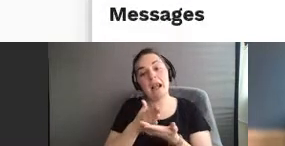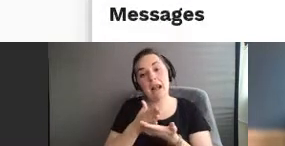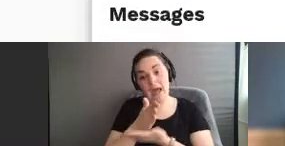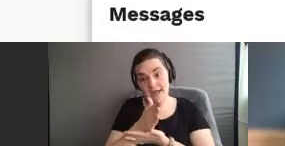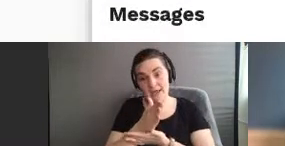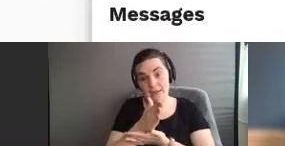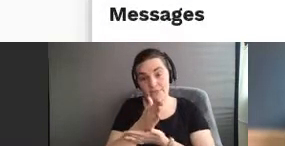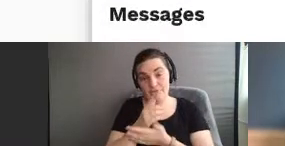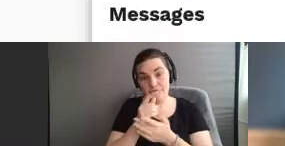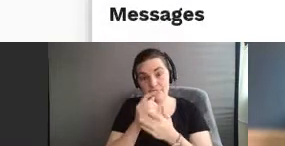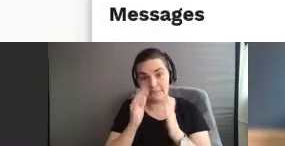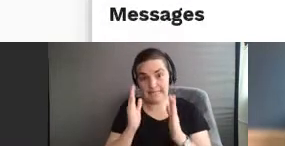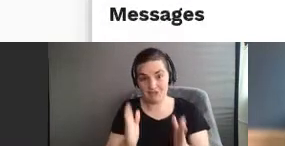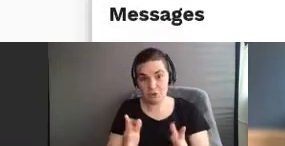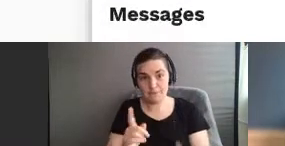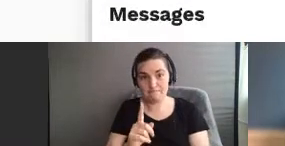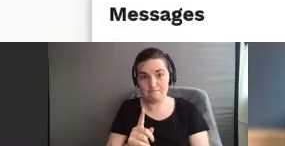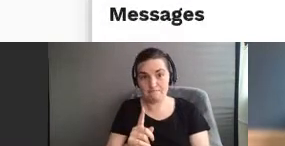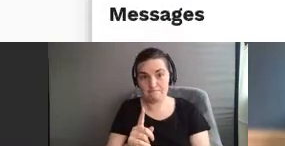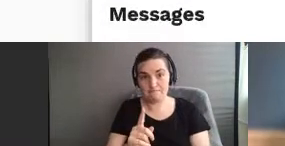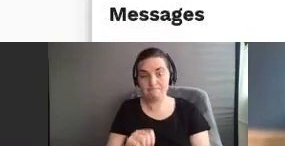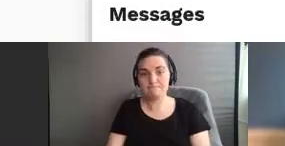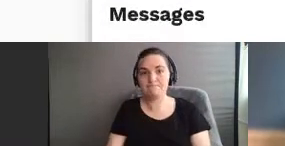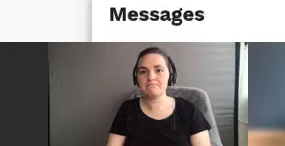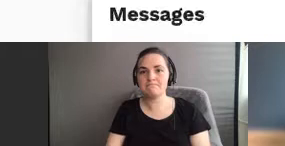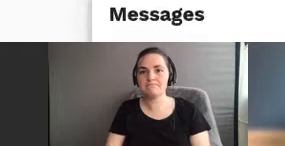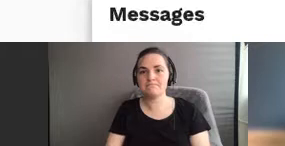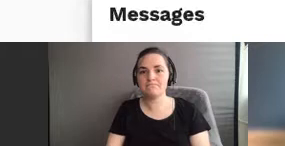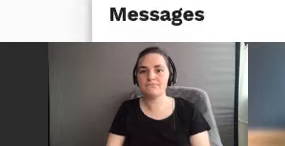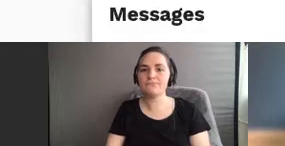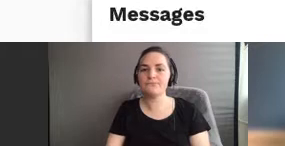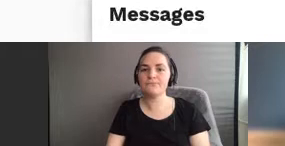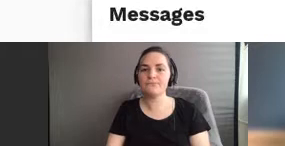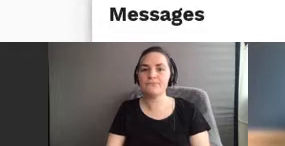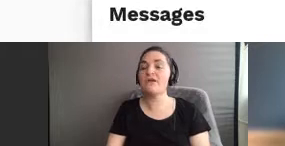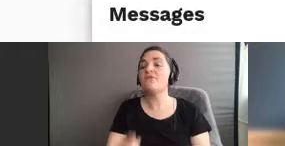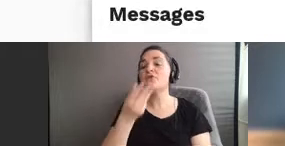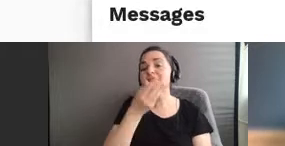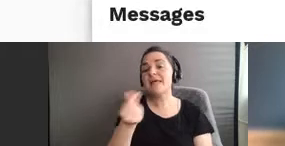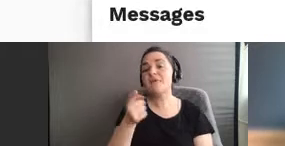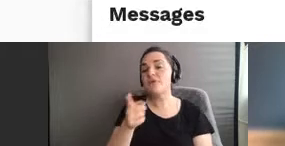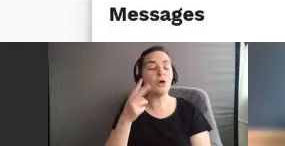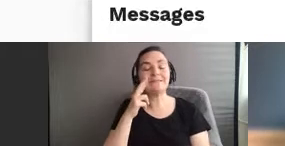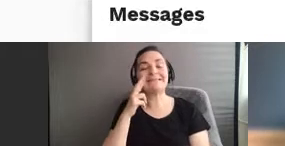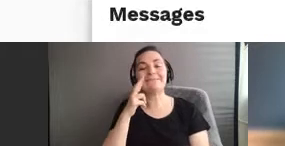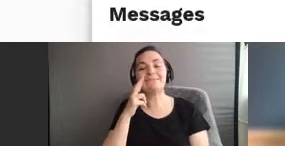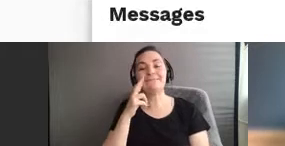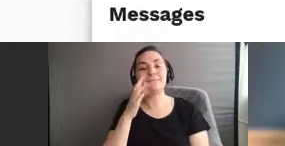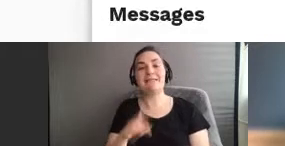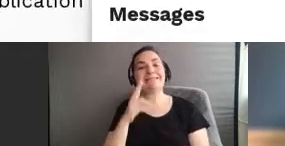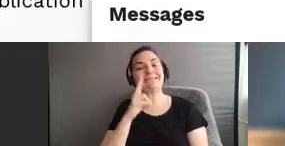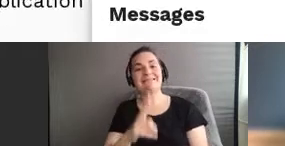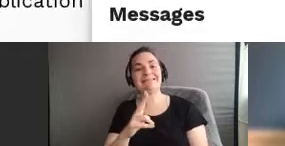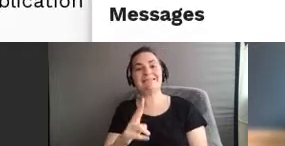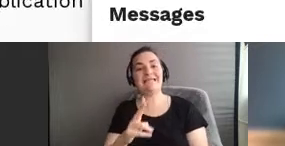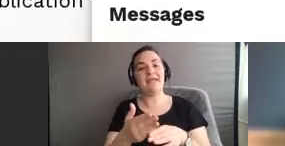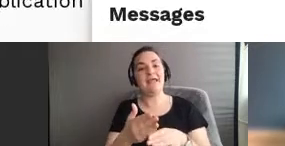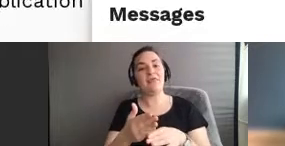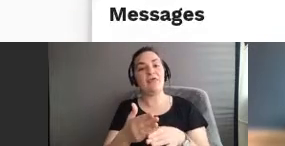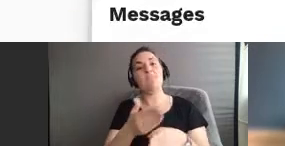If you haven't had a chance yet, could you have a look at the pre-session activities? So I would